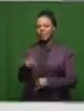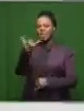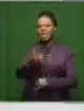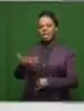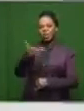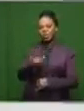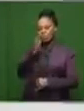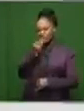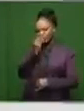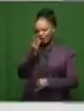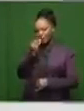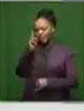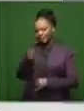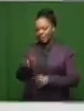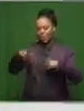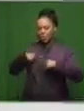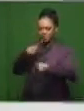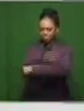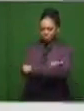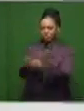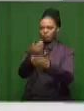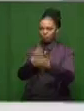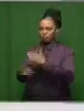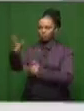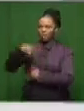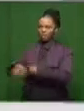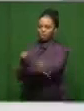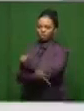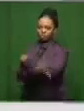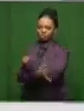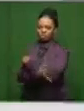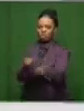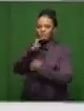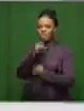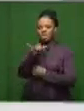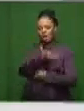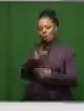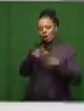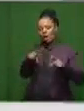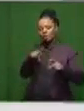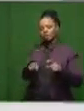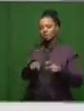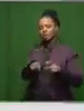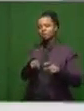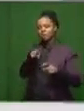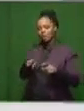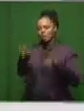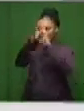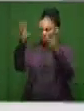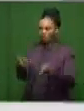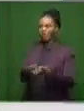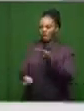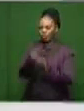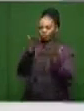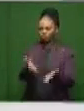vaccination before the country will allow you to enter and you have a yellow card and that's globally directed. So this wouldn't be the first time